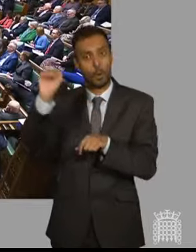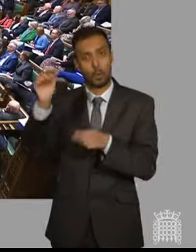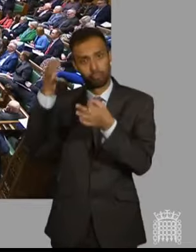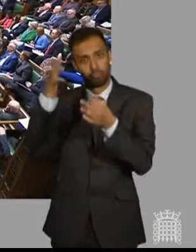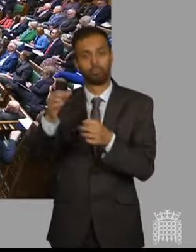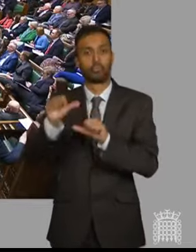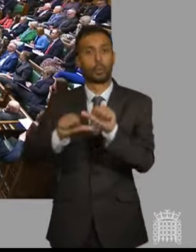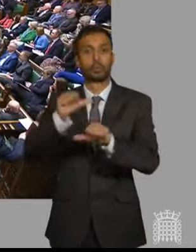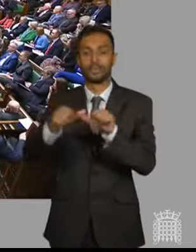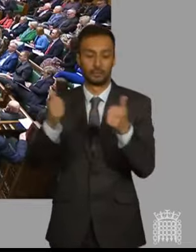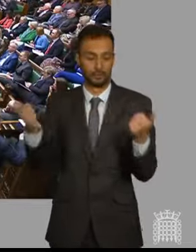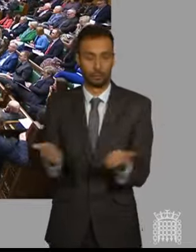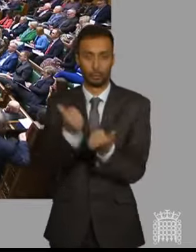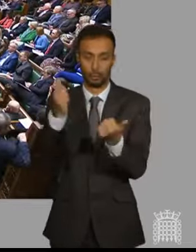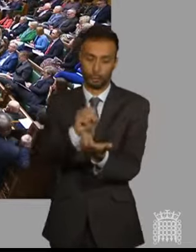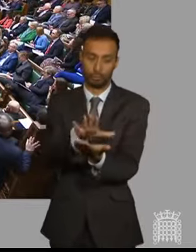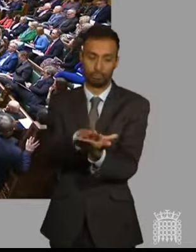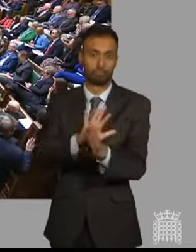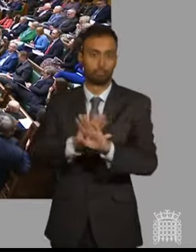Whip's question.